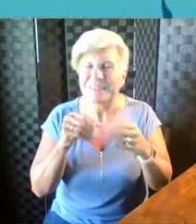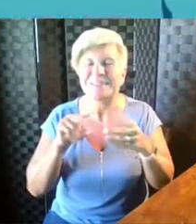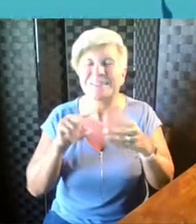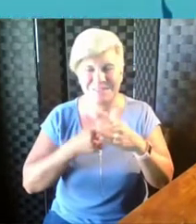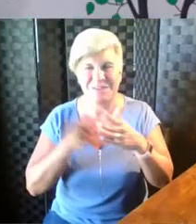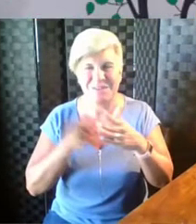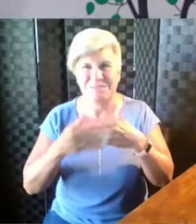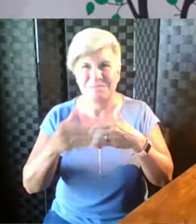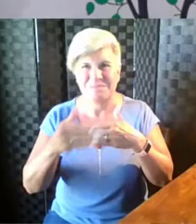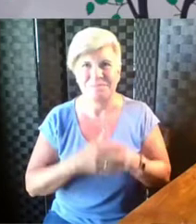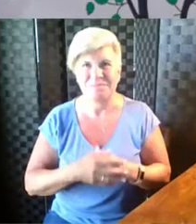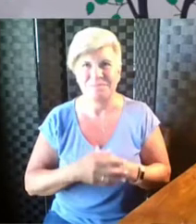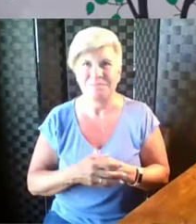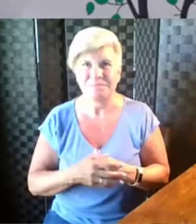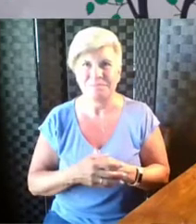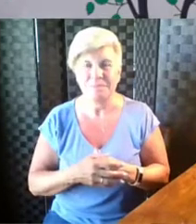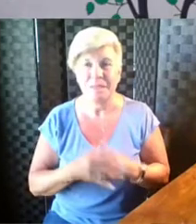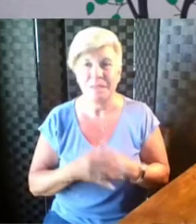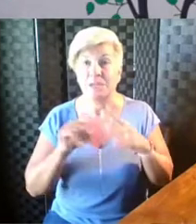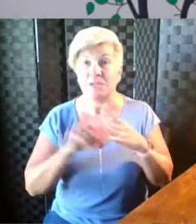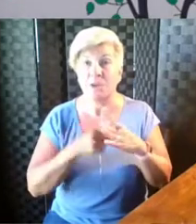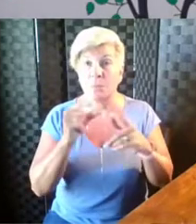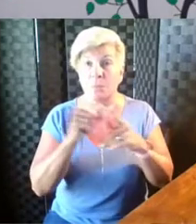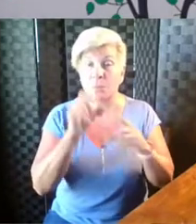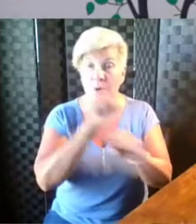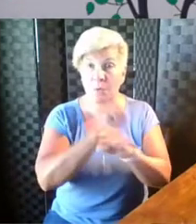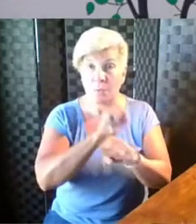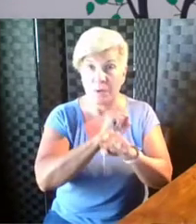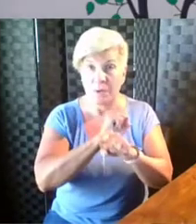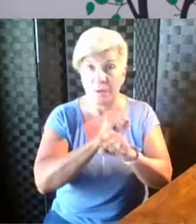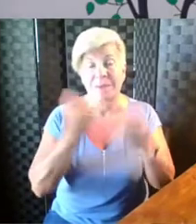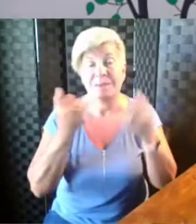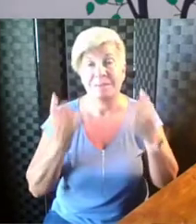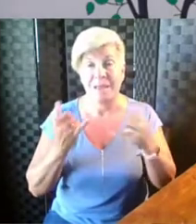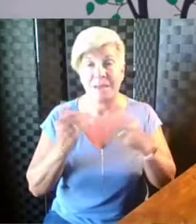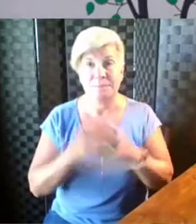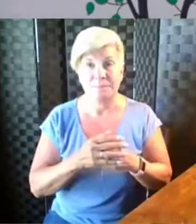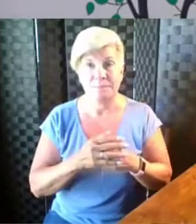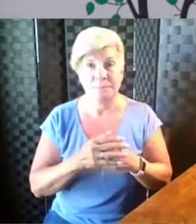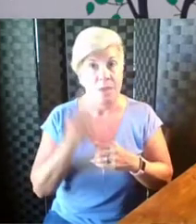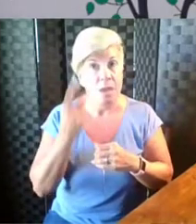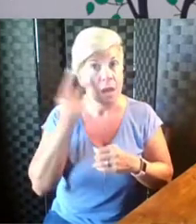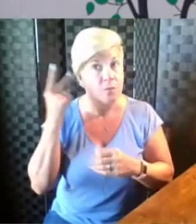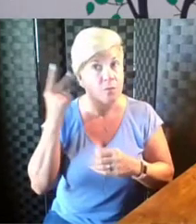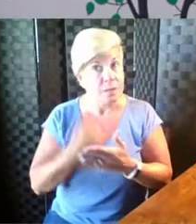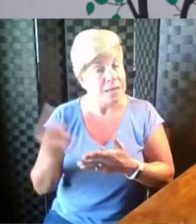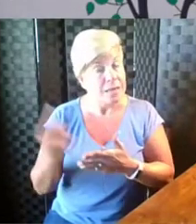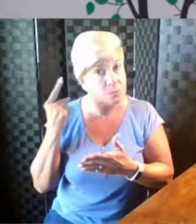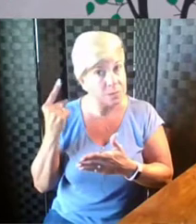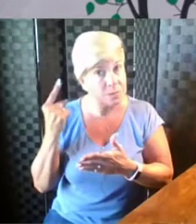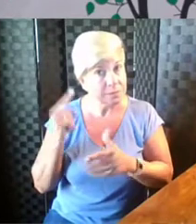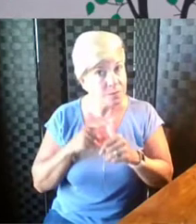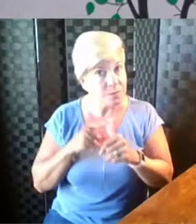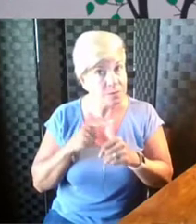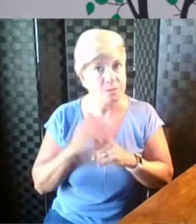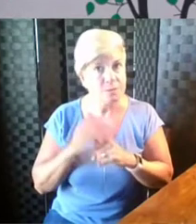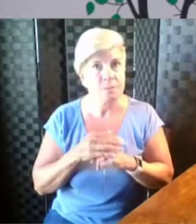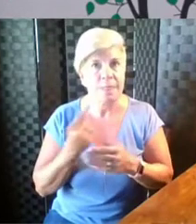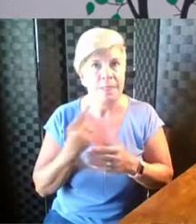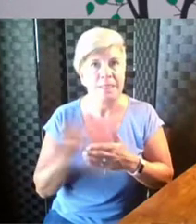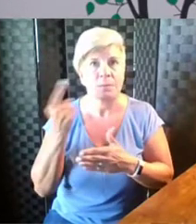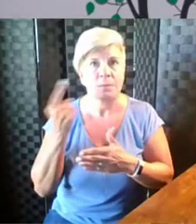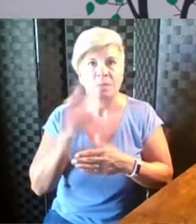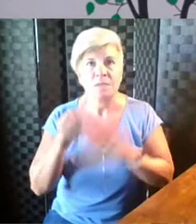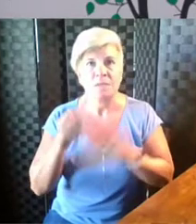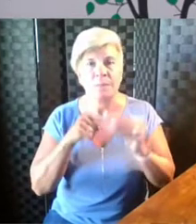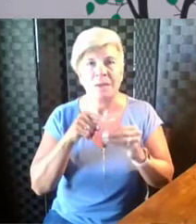started. We're going to start with some word work. Now, a review from last week first. Last week we